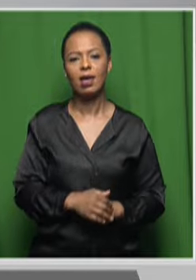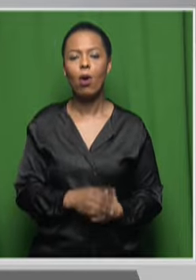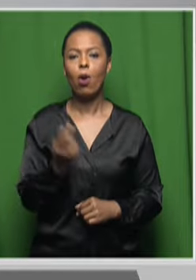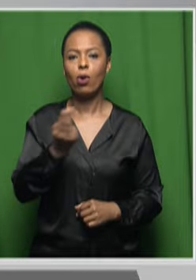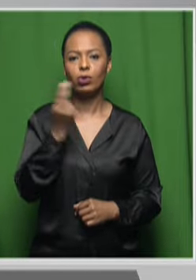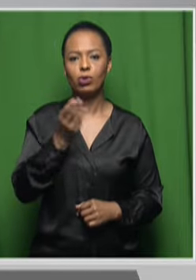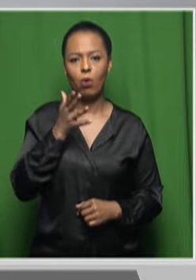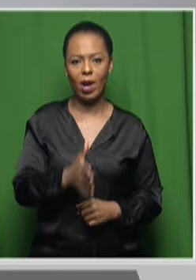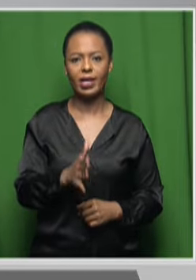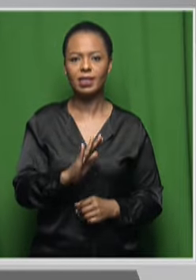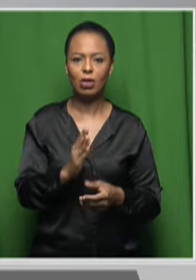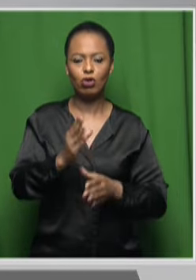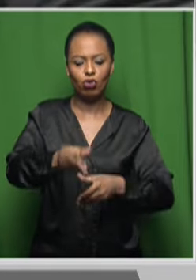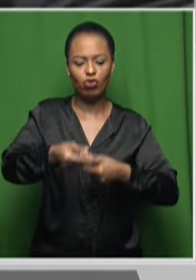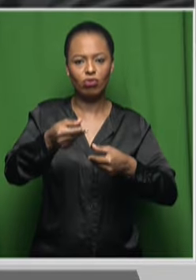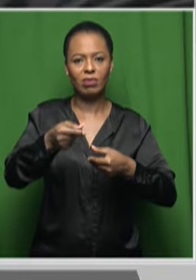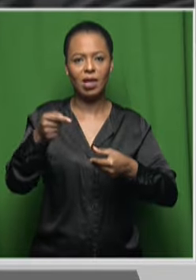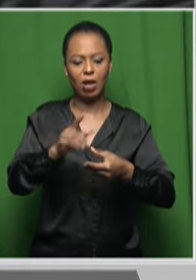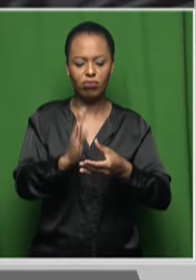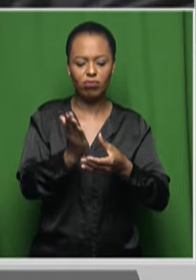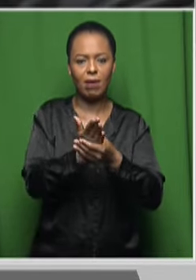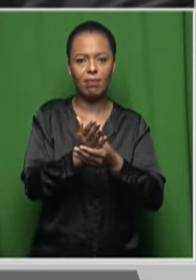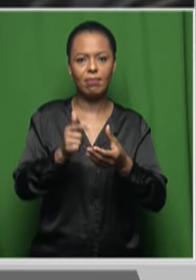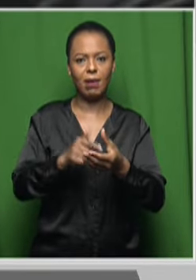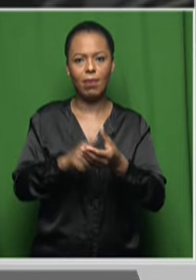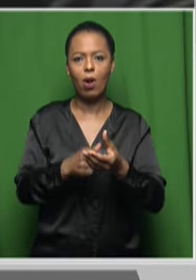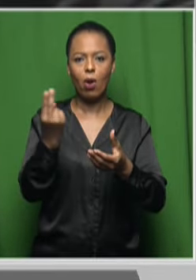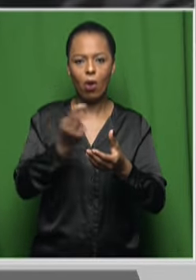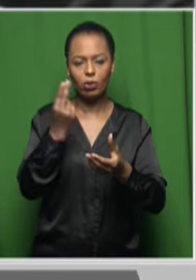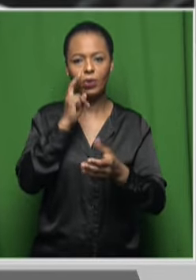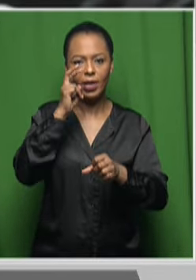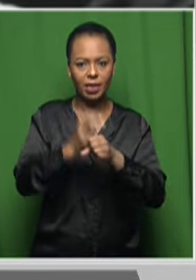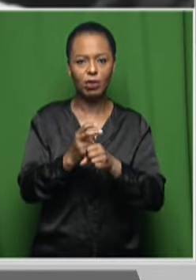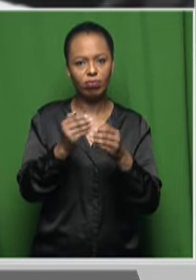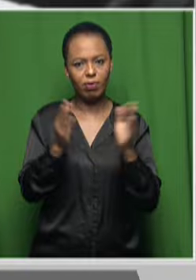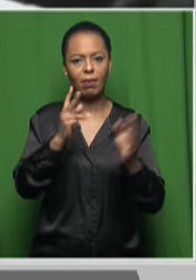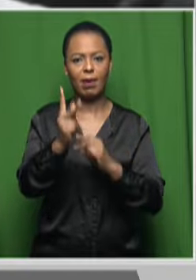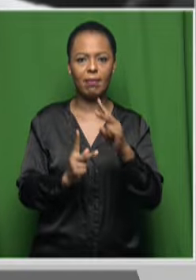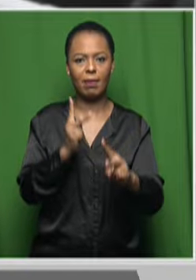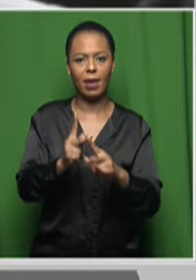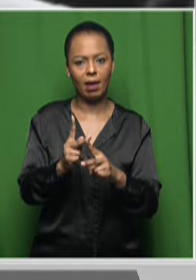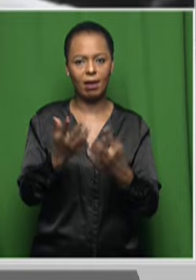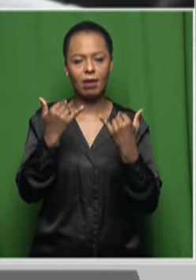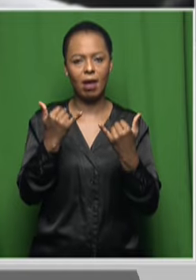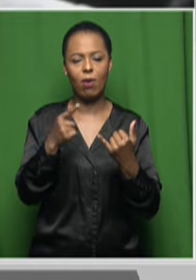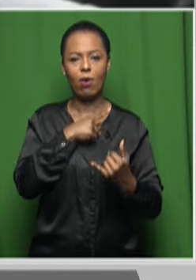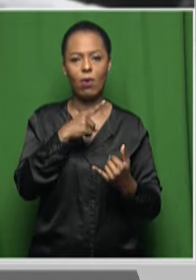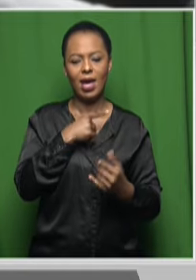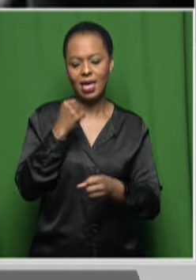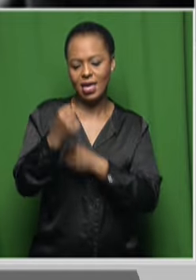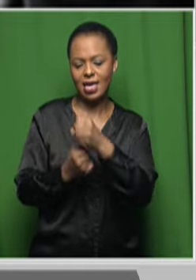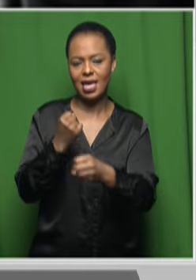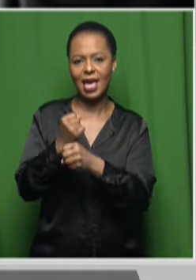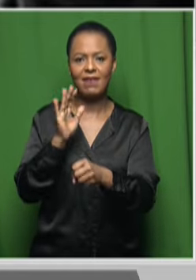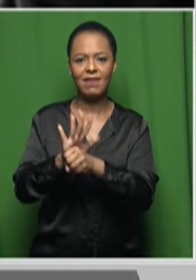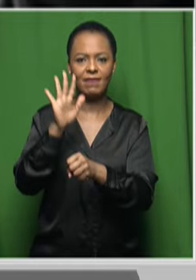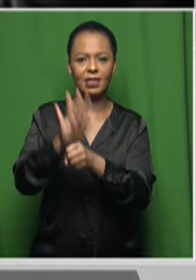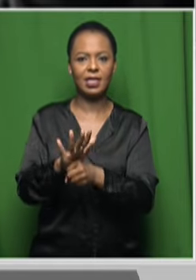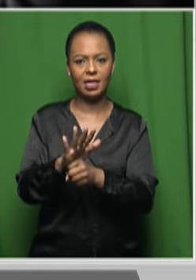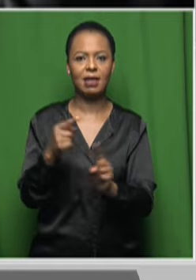want his dockets to be declassified. Now, it's almost close to 50 years so that Sobukwe is